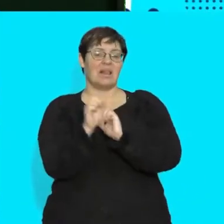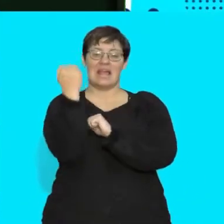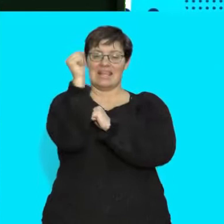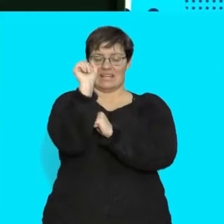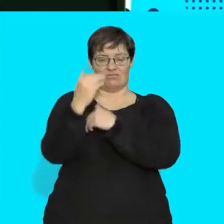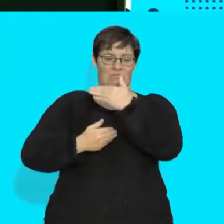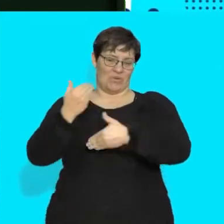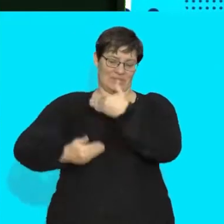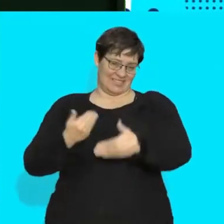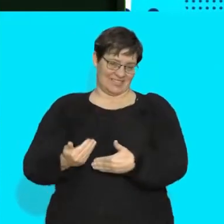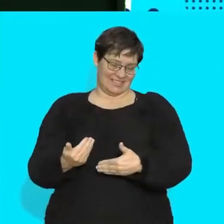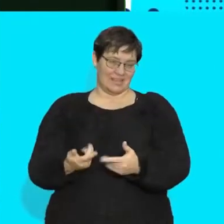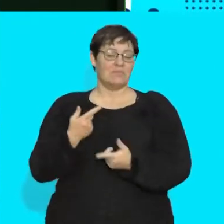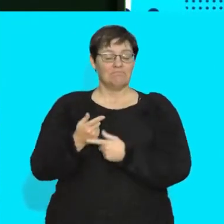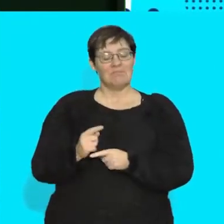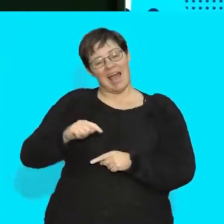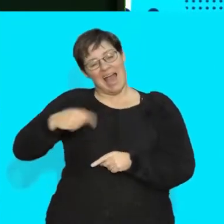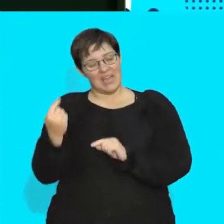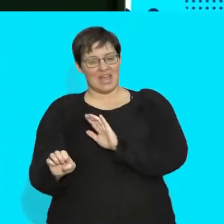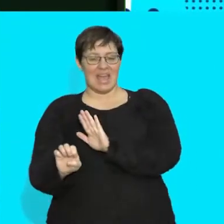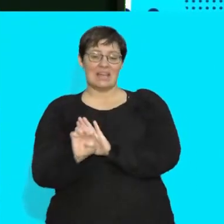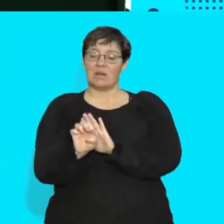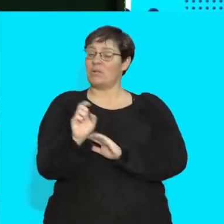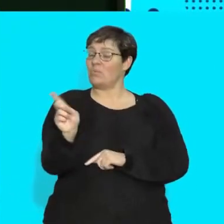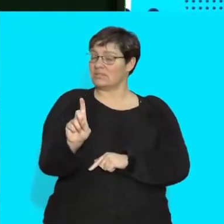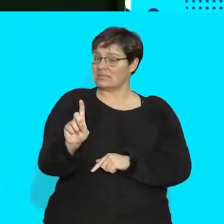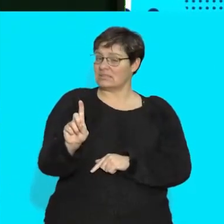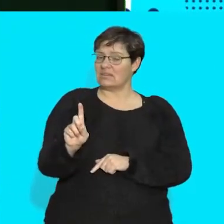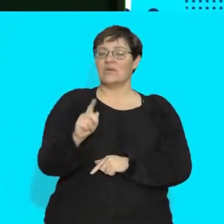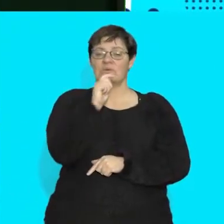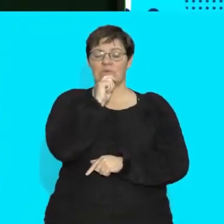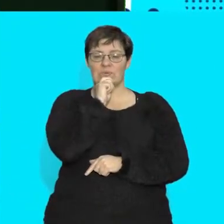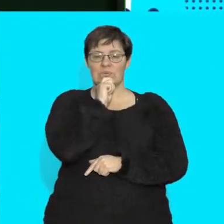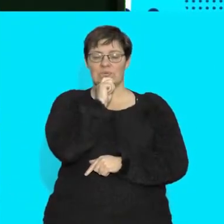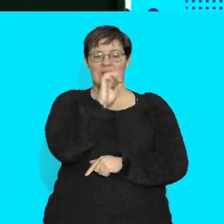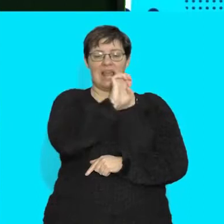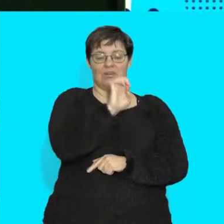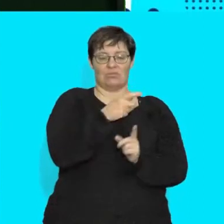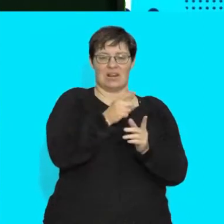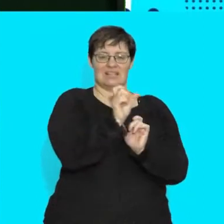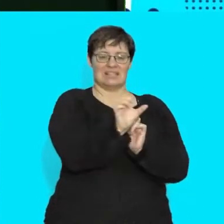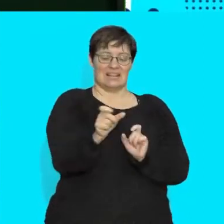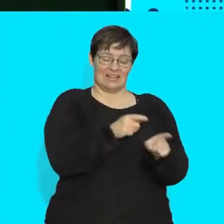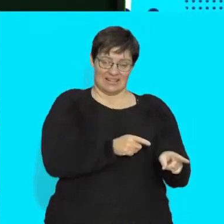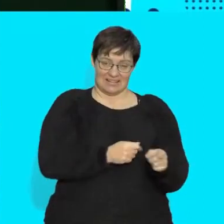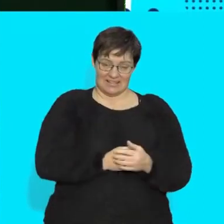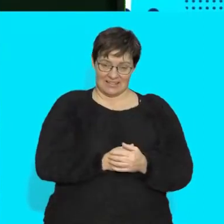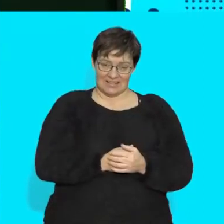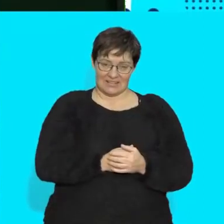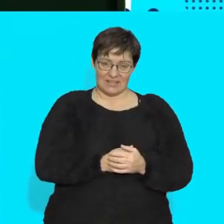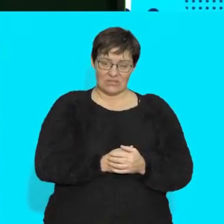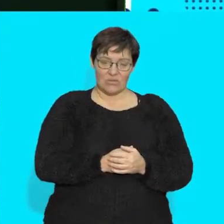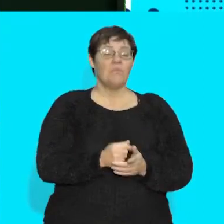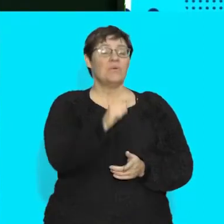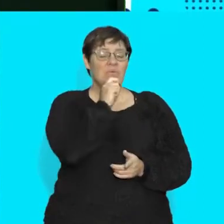an example of an industrial process that is another example of using an electrolytic cell. So guys, the